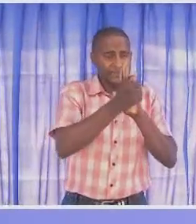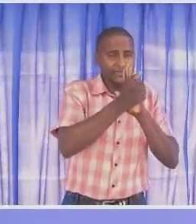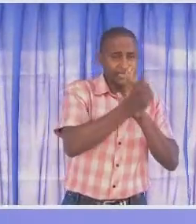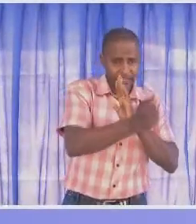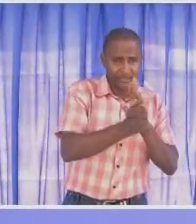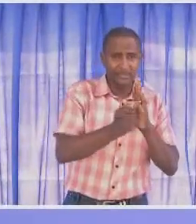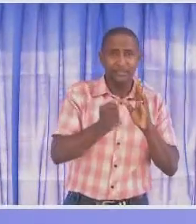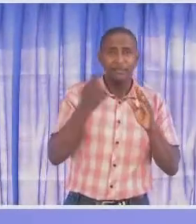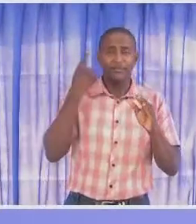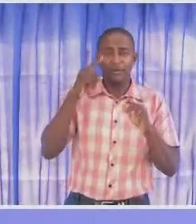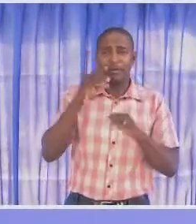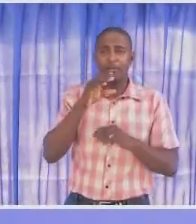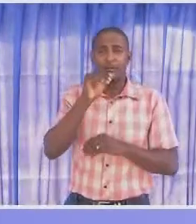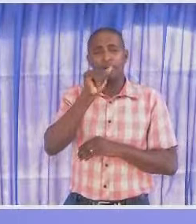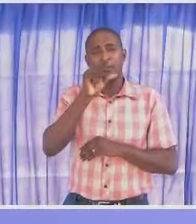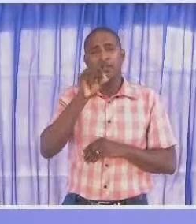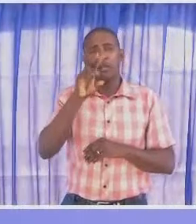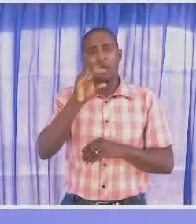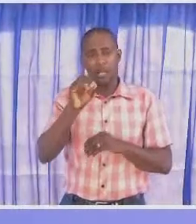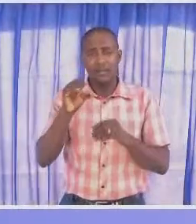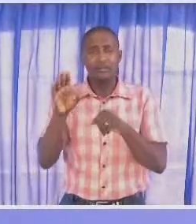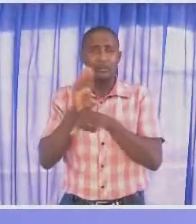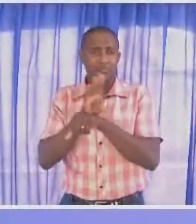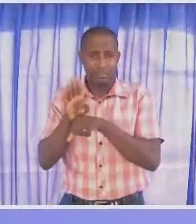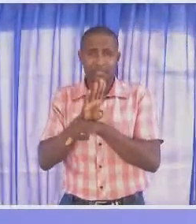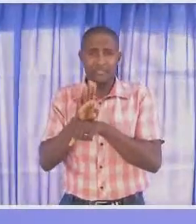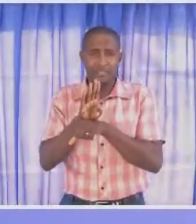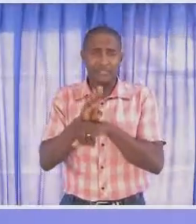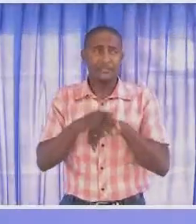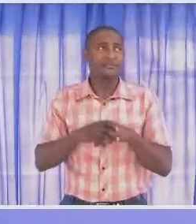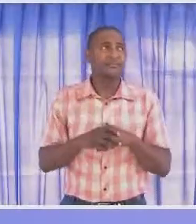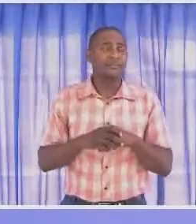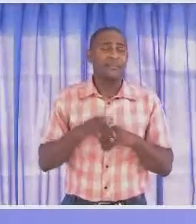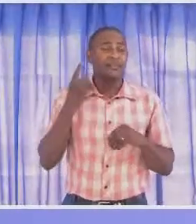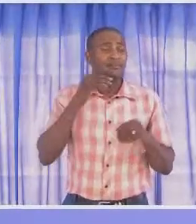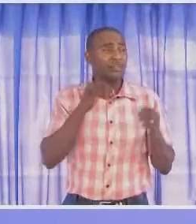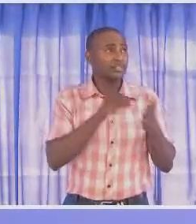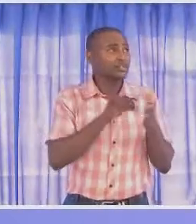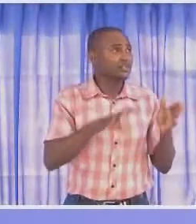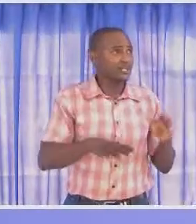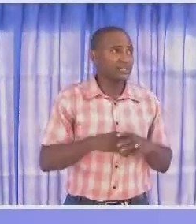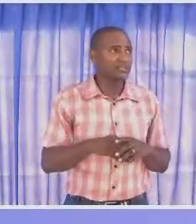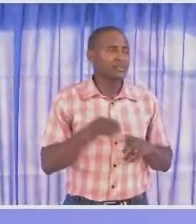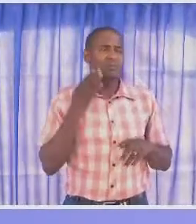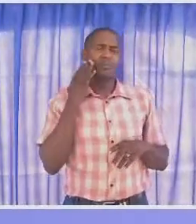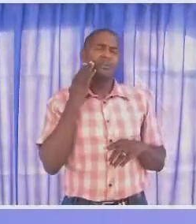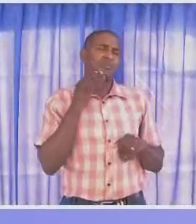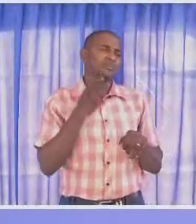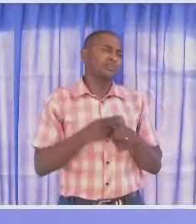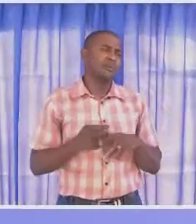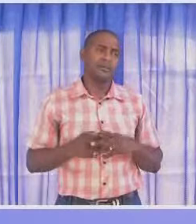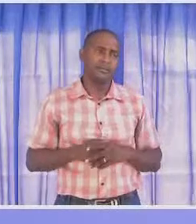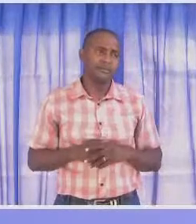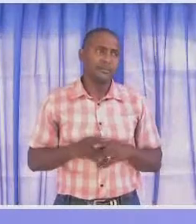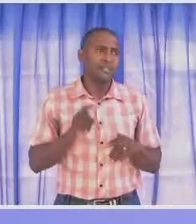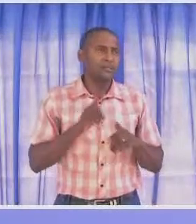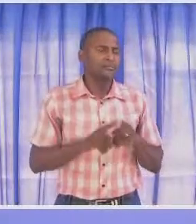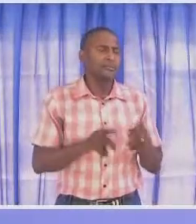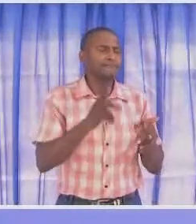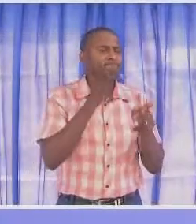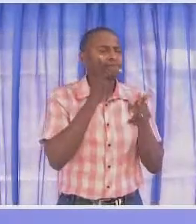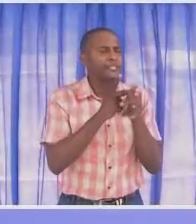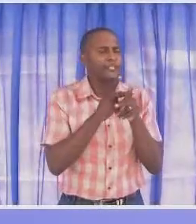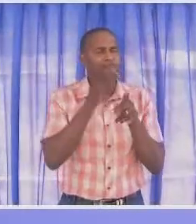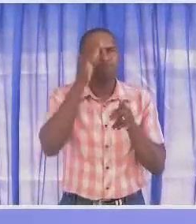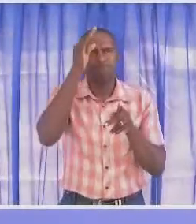that agribusiness and the other industries need. And to the students, we know it's hard, but keep doing your